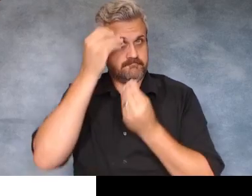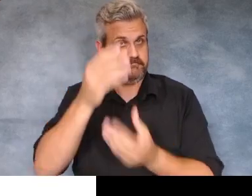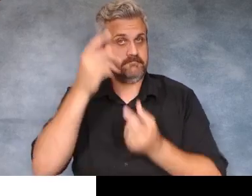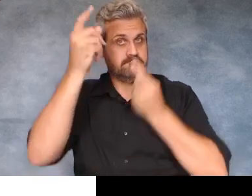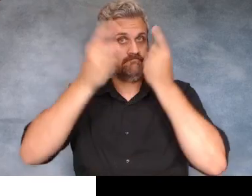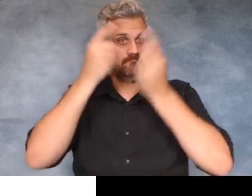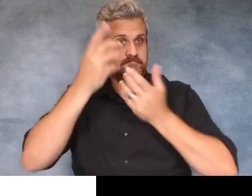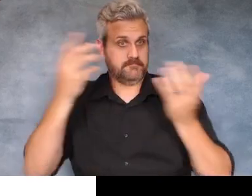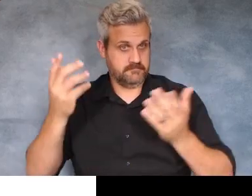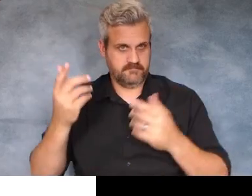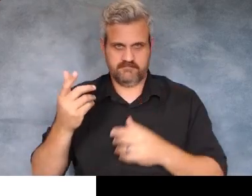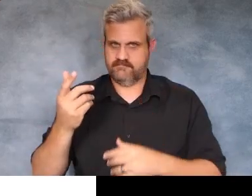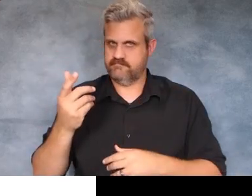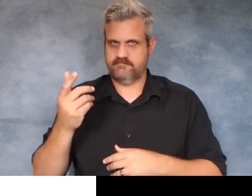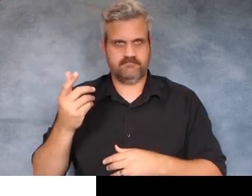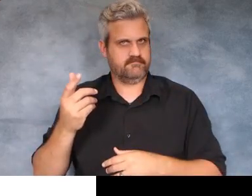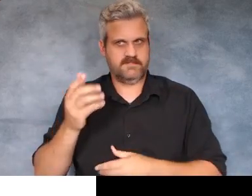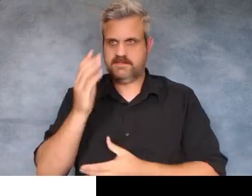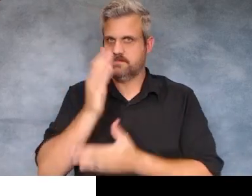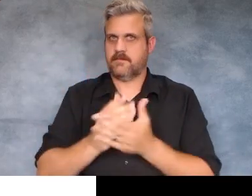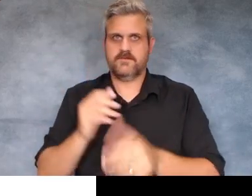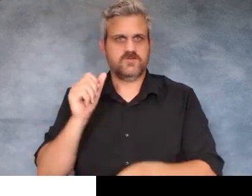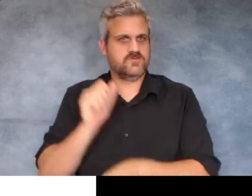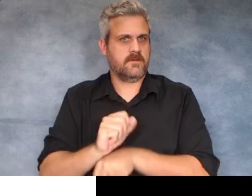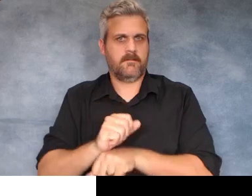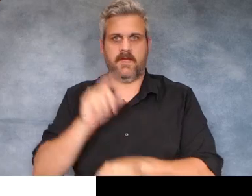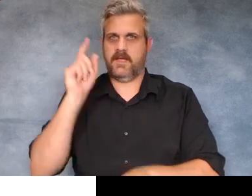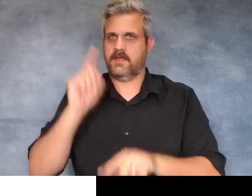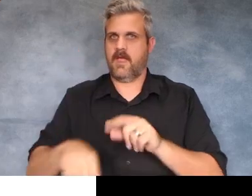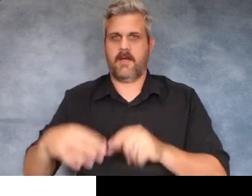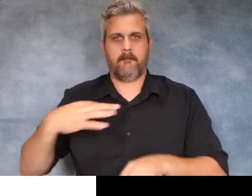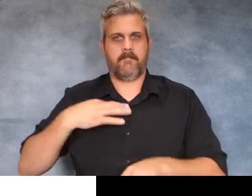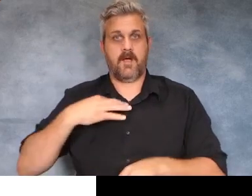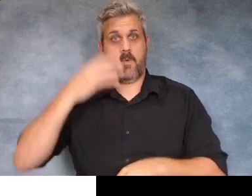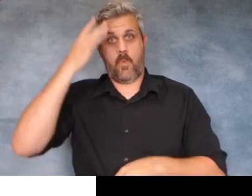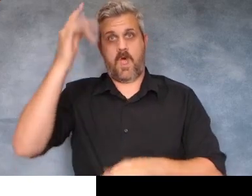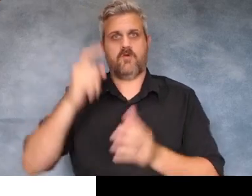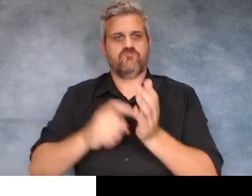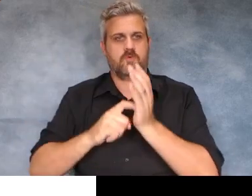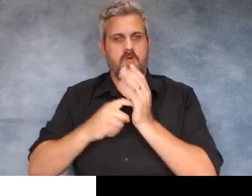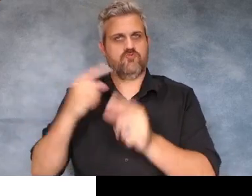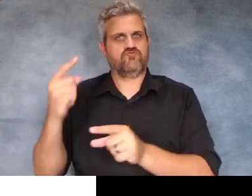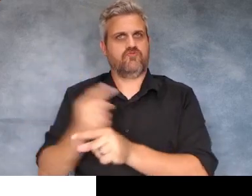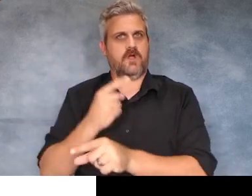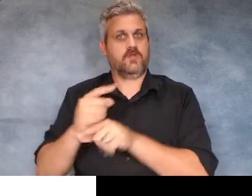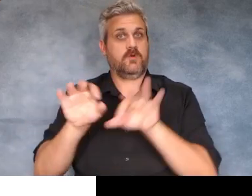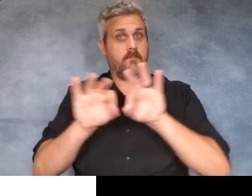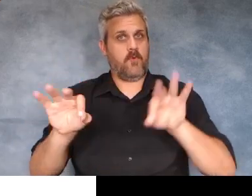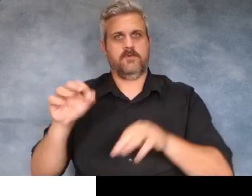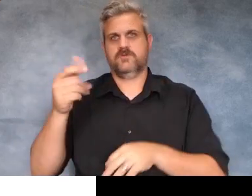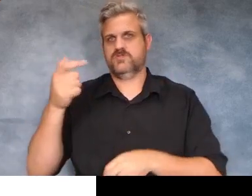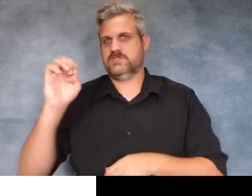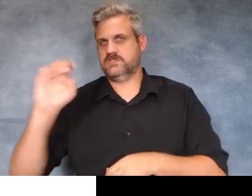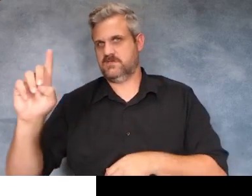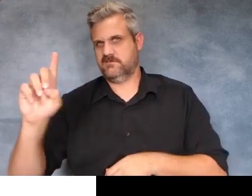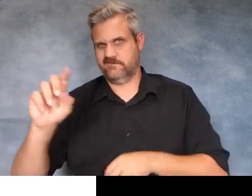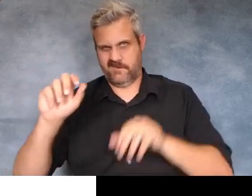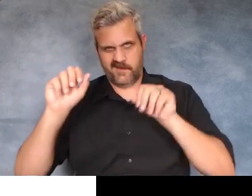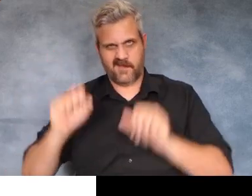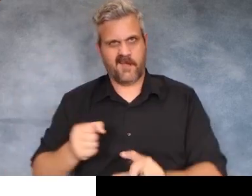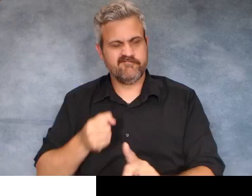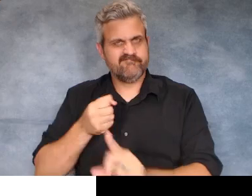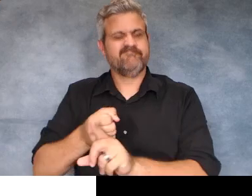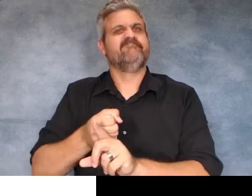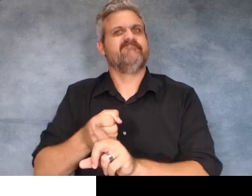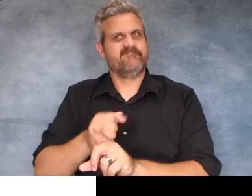the inability to apply for certain jobs that require a regular high school diploma, or GED, which could impact earning